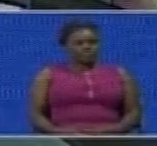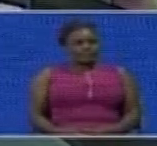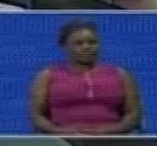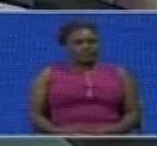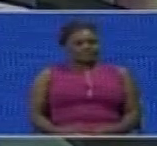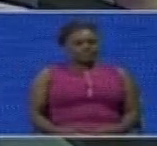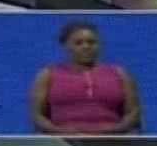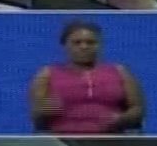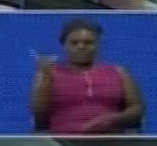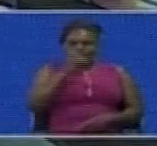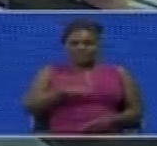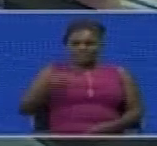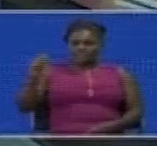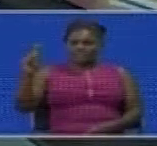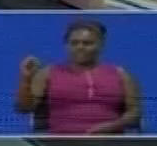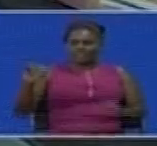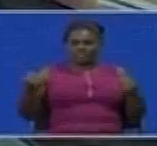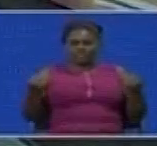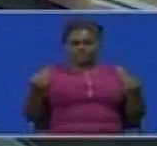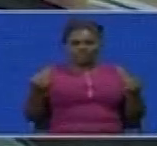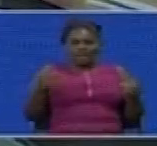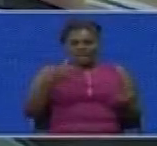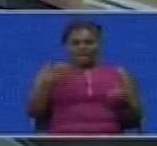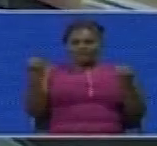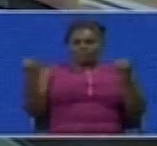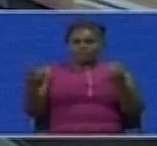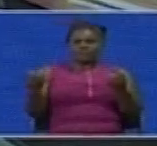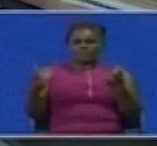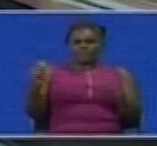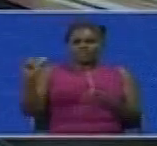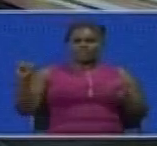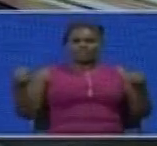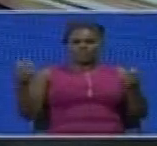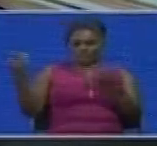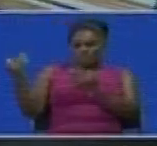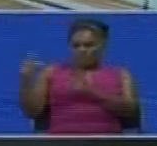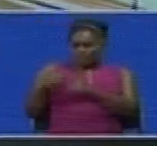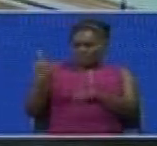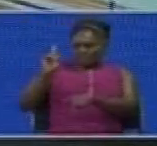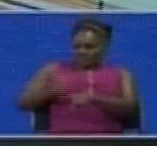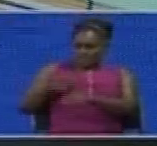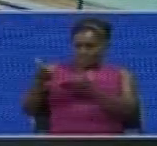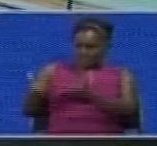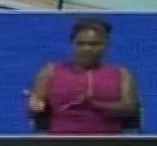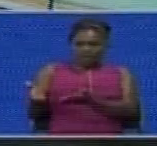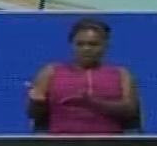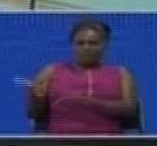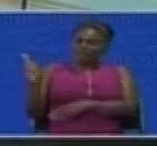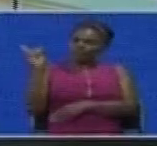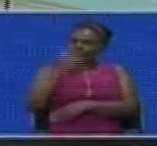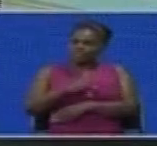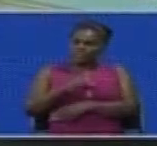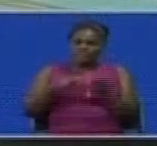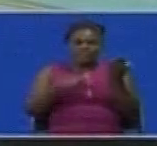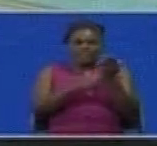Well, that's how we wrap up KTN News Desk. Of course, we still have a lot more on KTN News, but for now, that's where we bring the curtains down. My